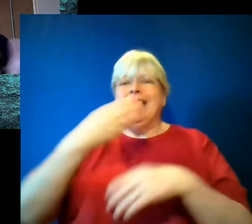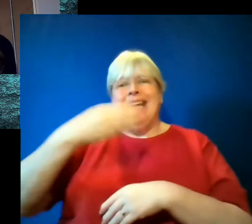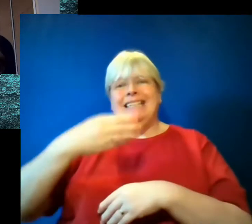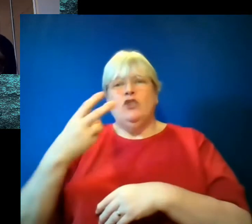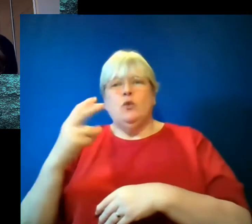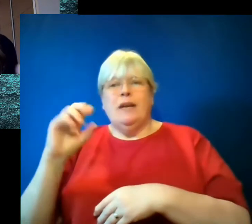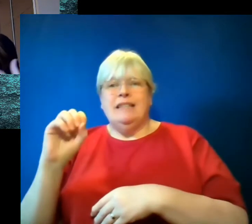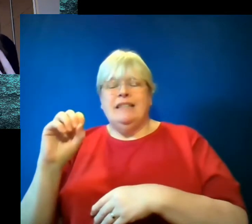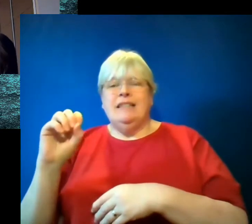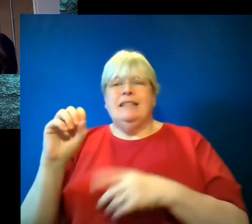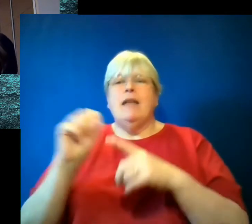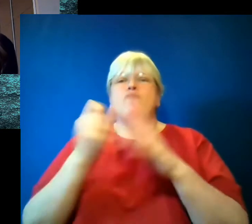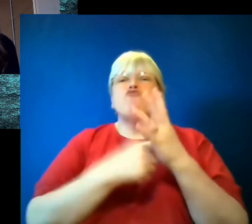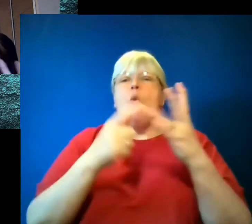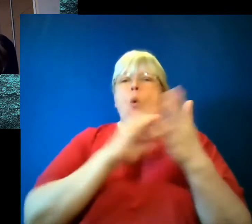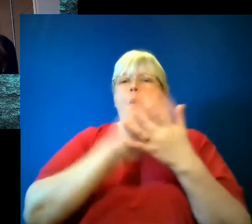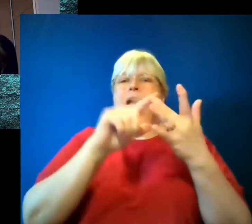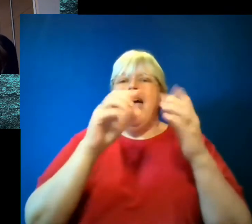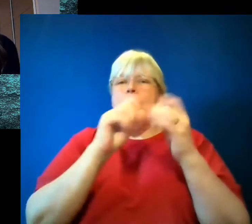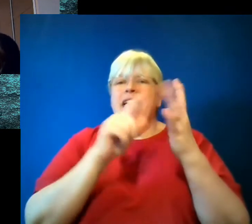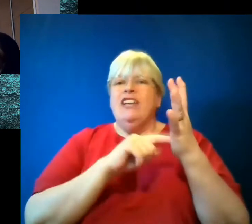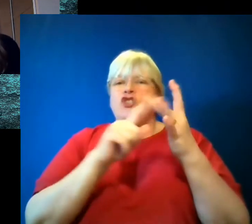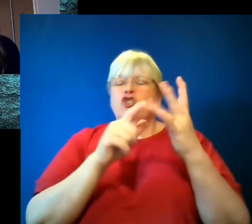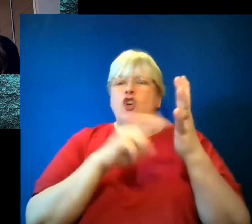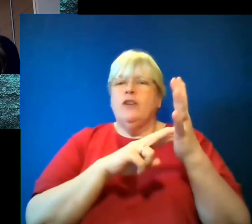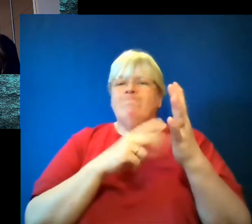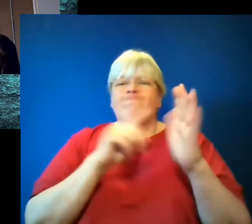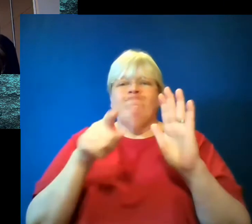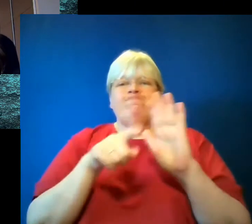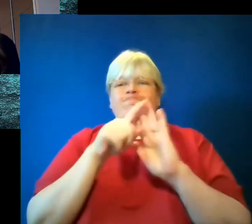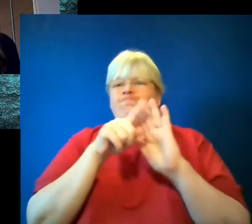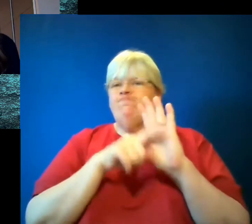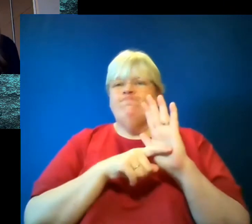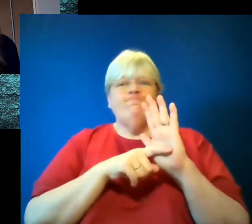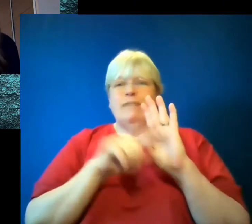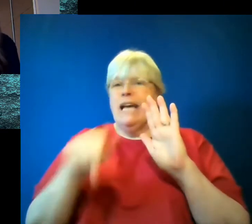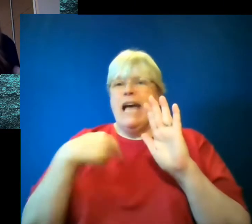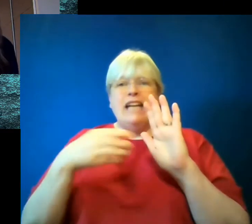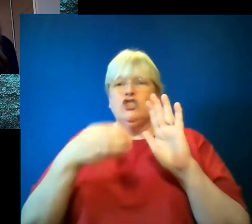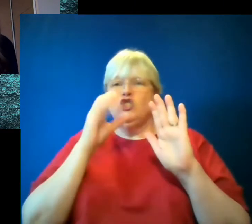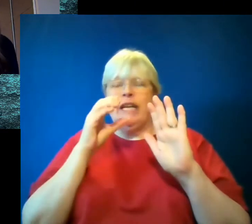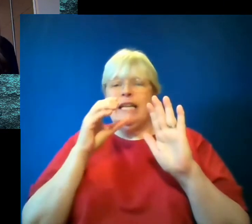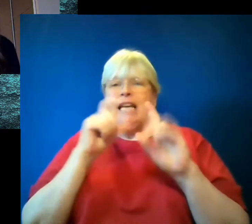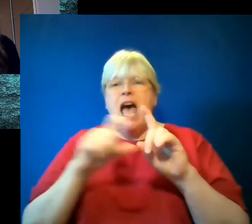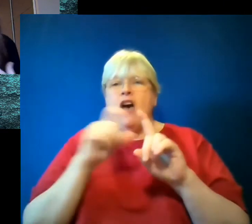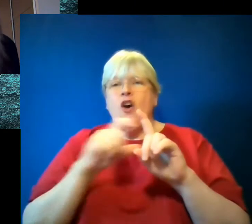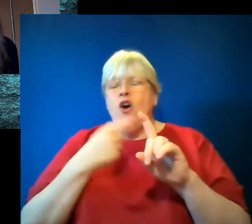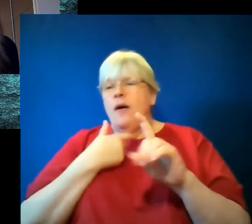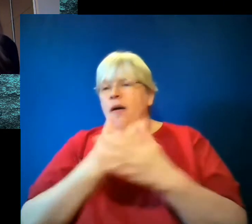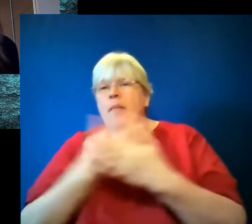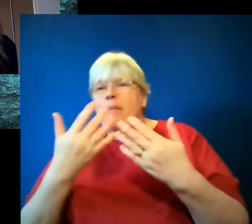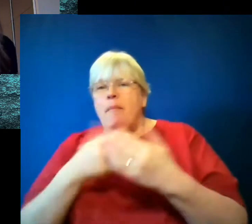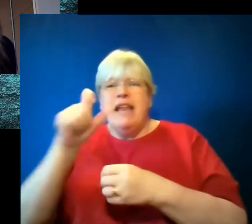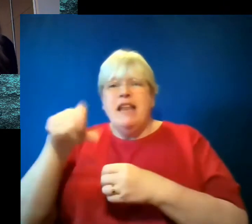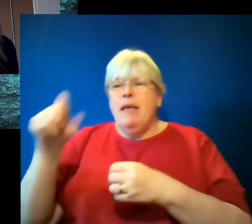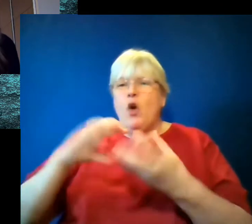during Prohibition, when it was illegal to drink alcohol. And therefore, a lot of people were making illegal alcohol and smuggling it